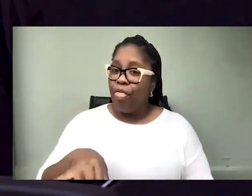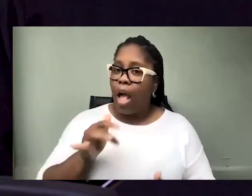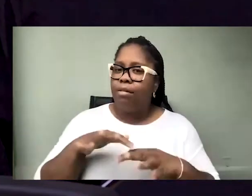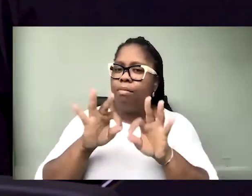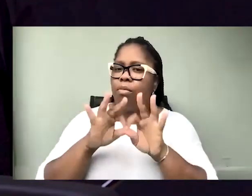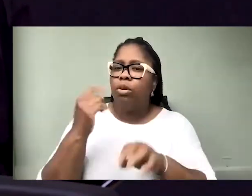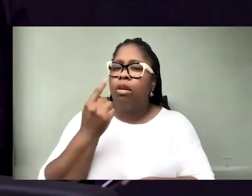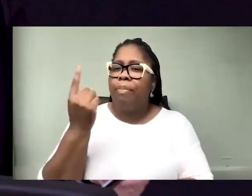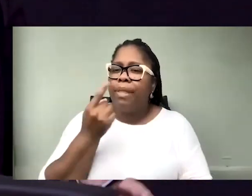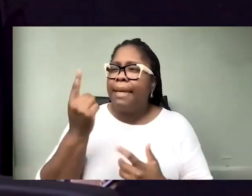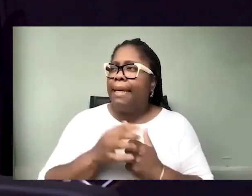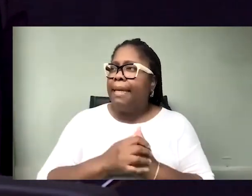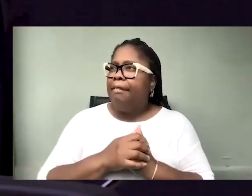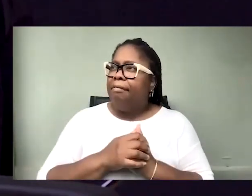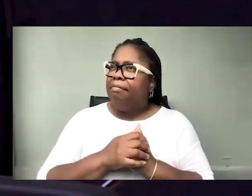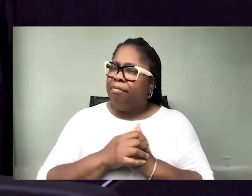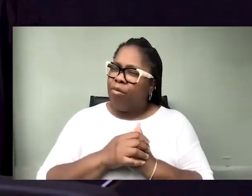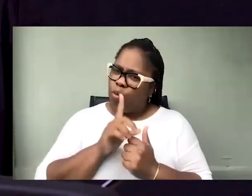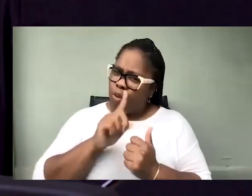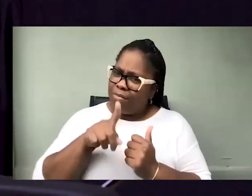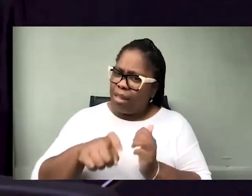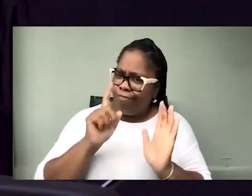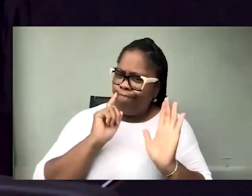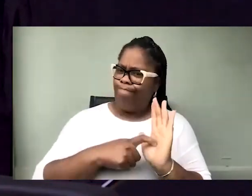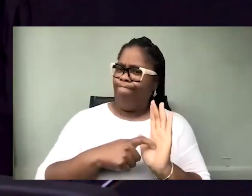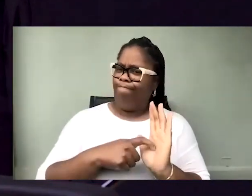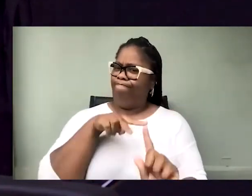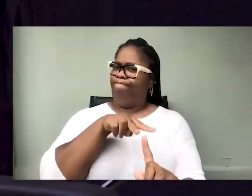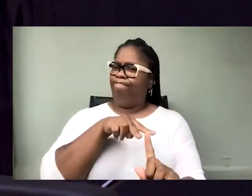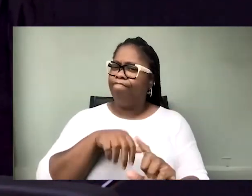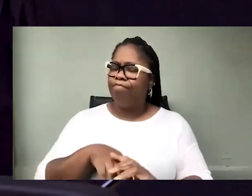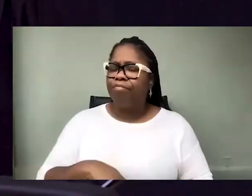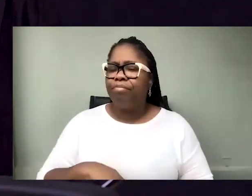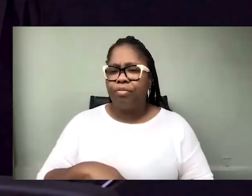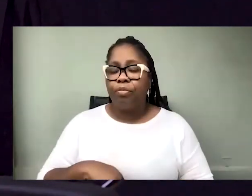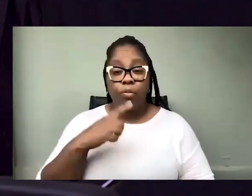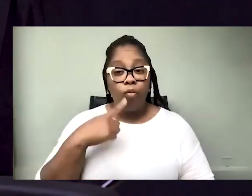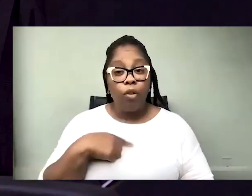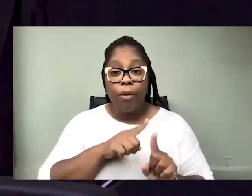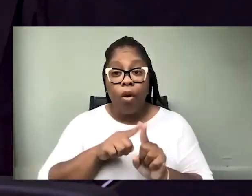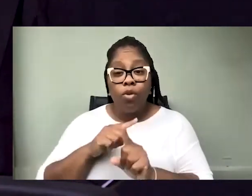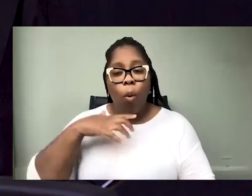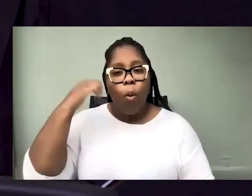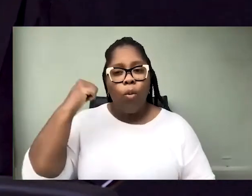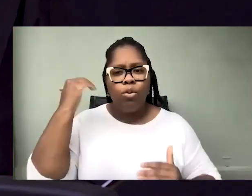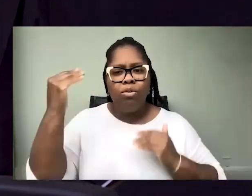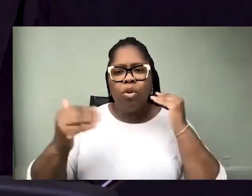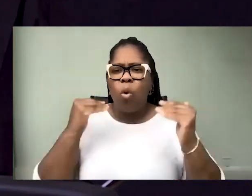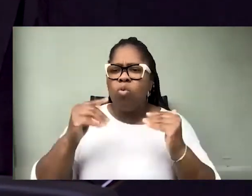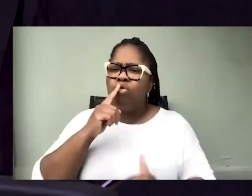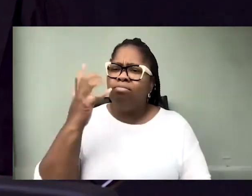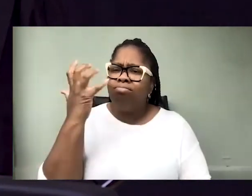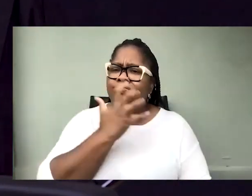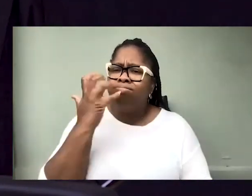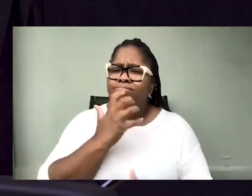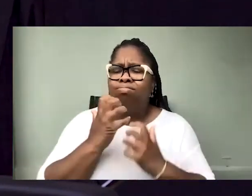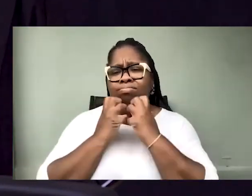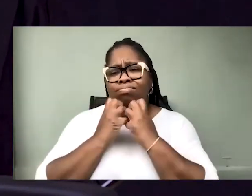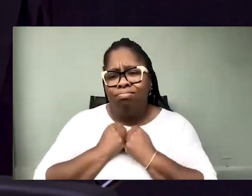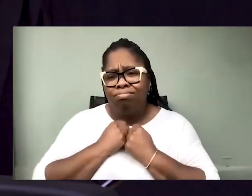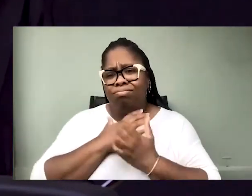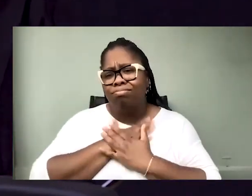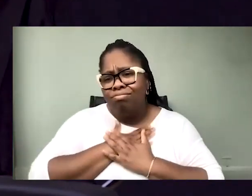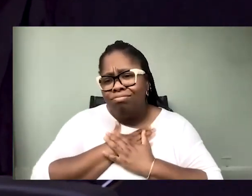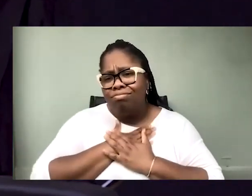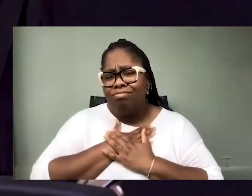something really, really important to acknowledge. And for me also, older adults are really incredibly near and dear to my heart.